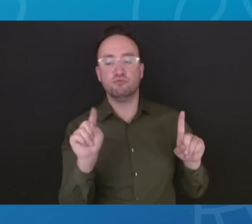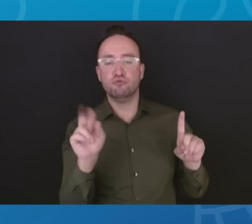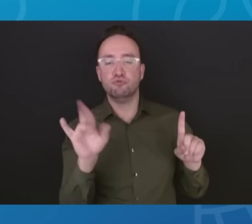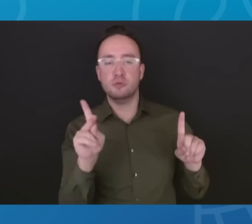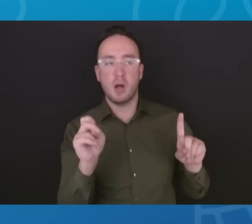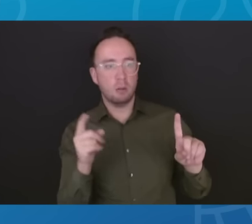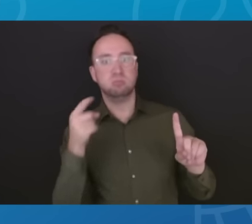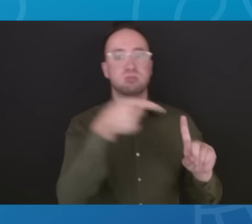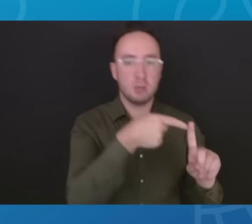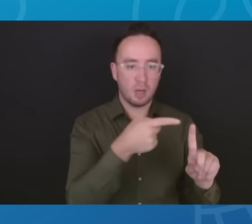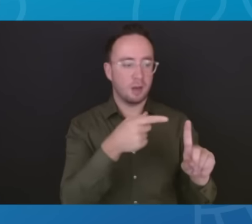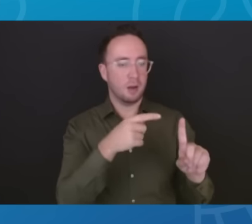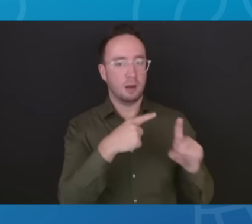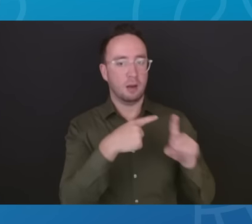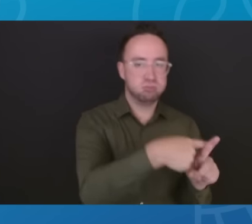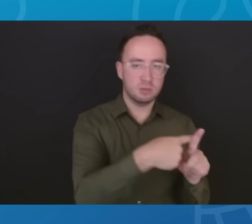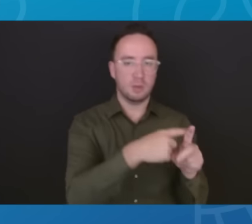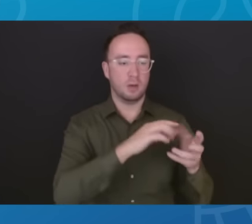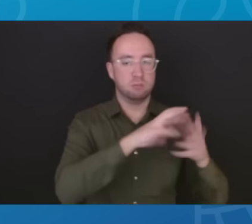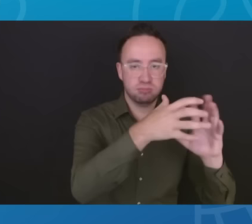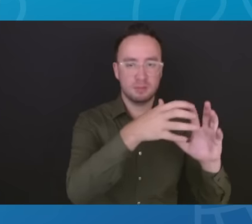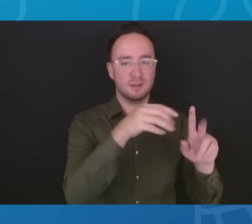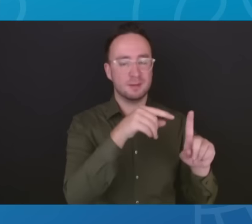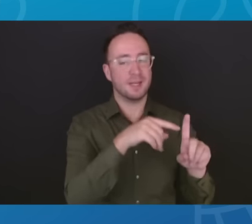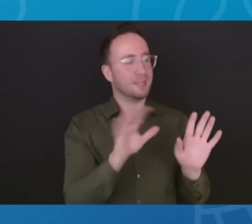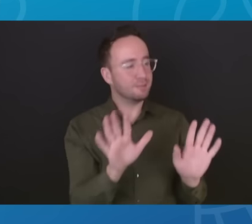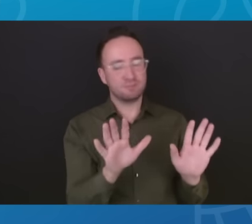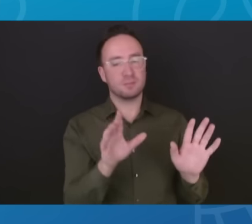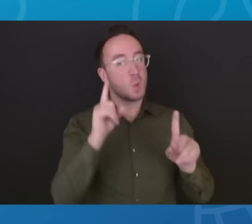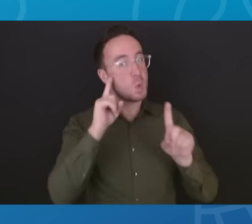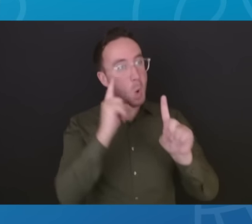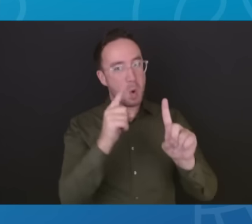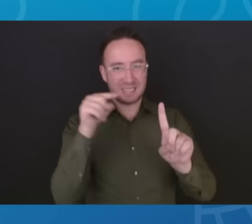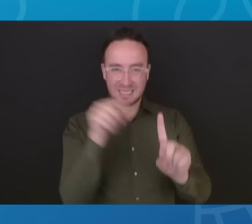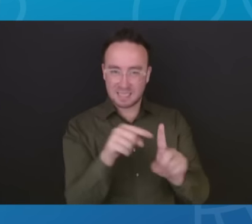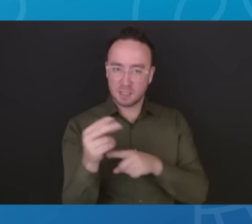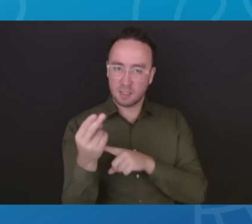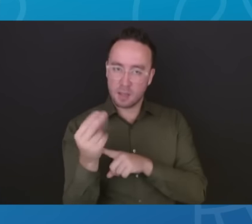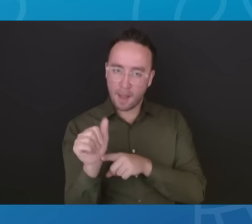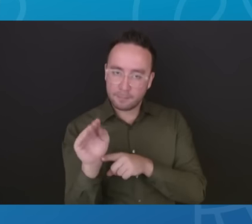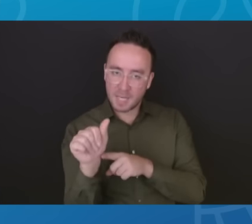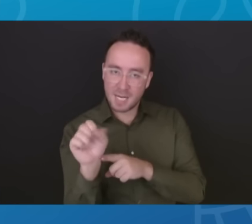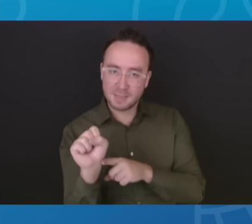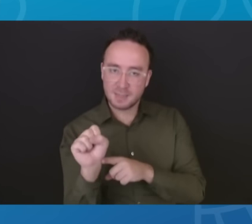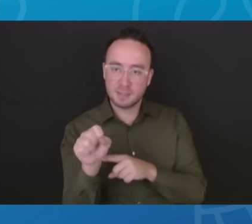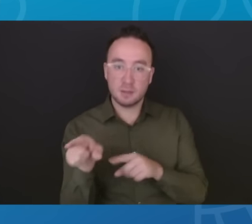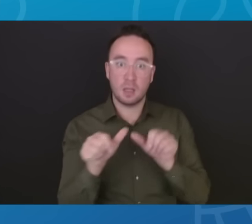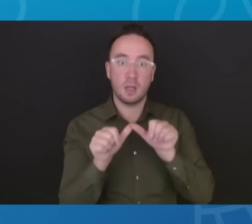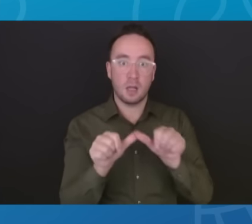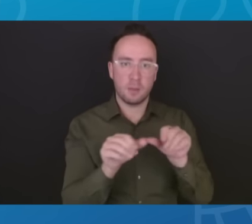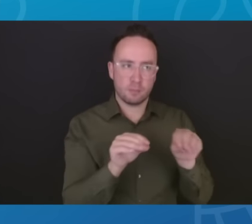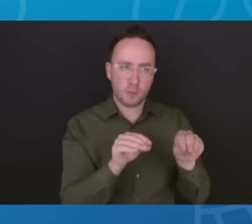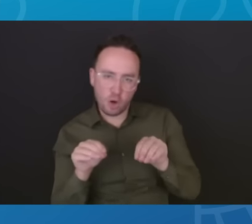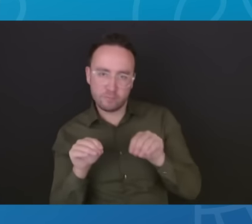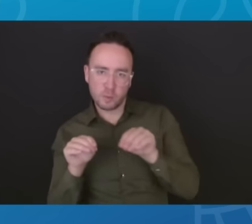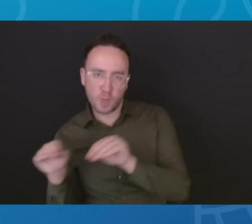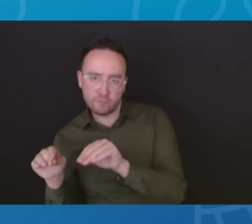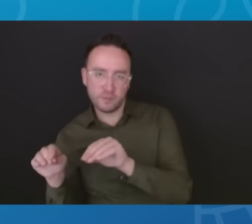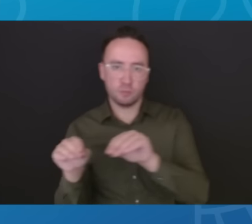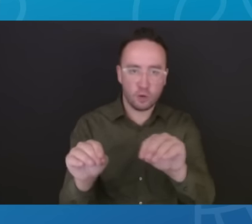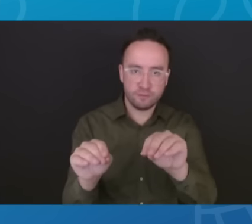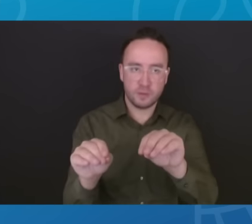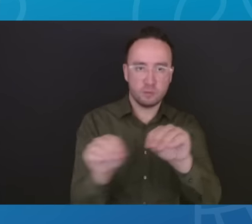pose a threat. But Saeed, that just goes to the point that I was making, that they will never end the